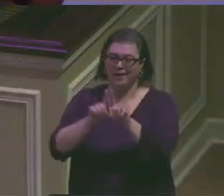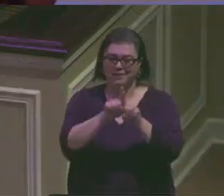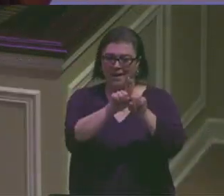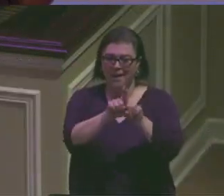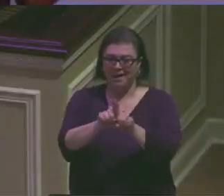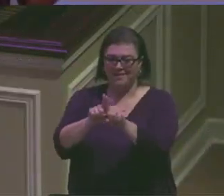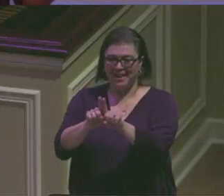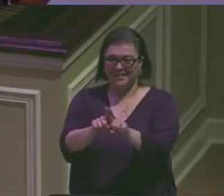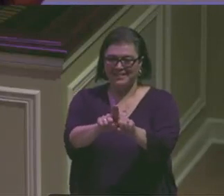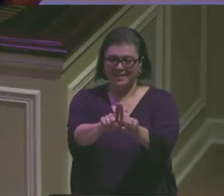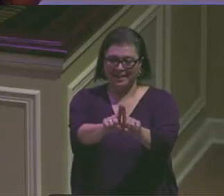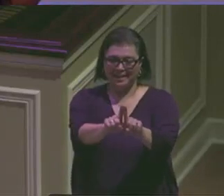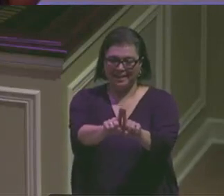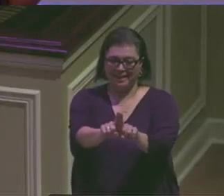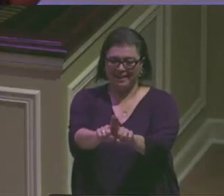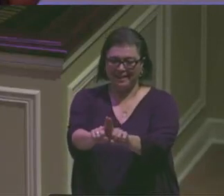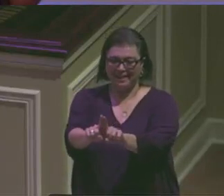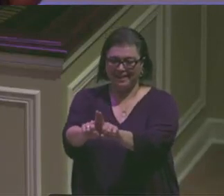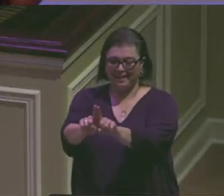Always by my